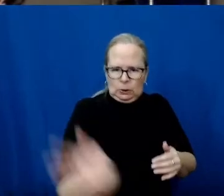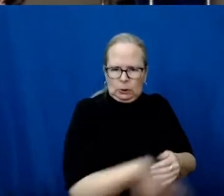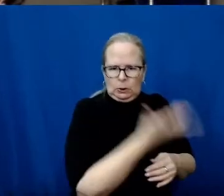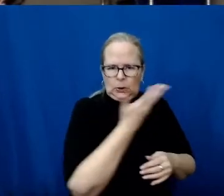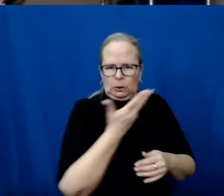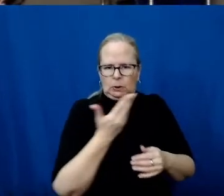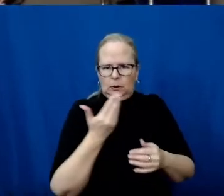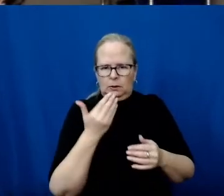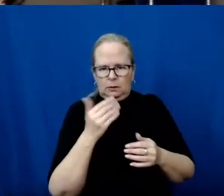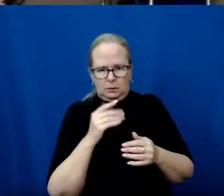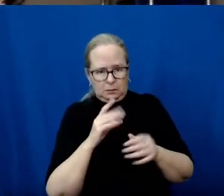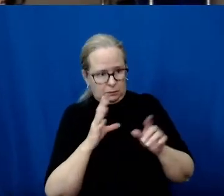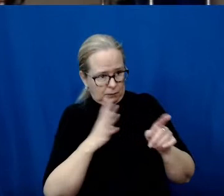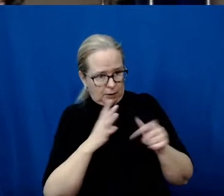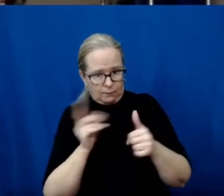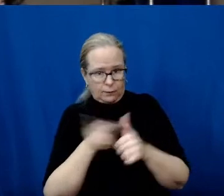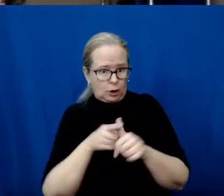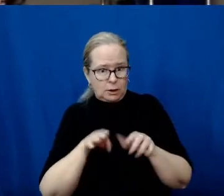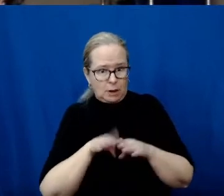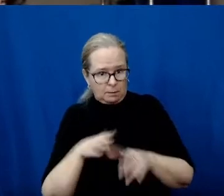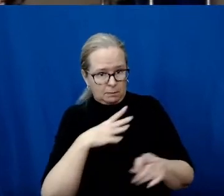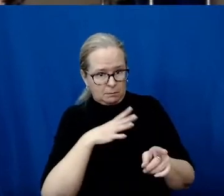some continuous masking,